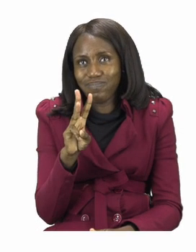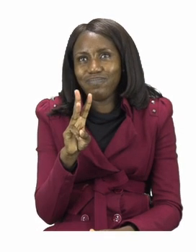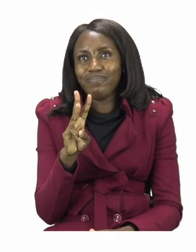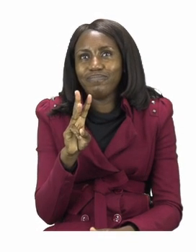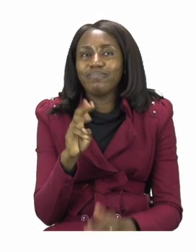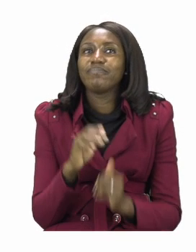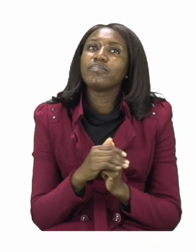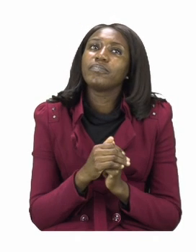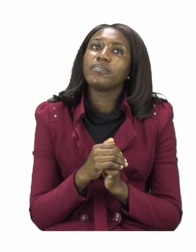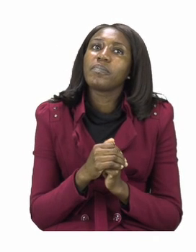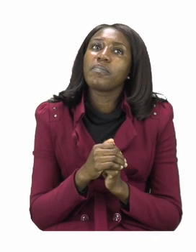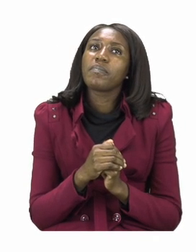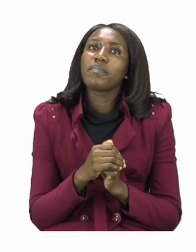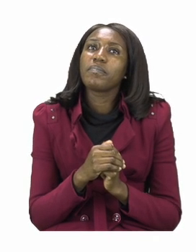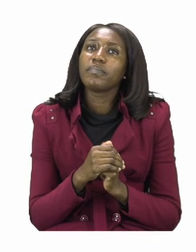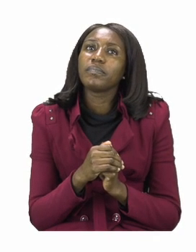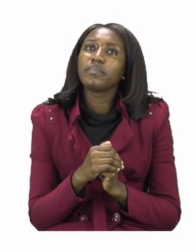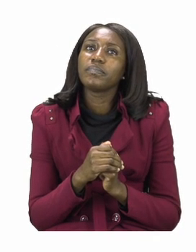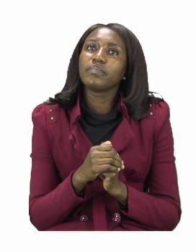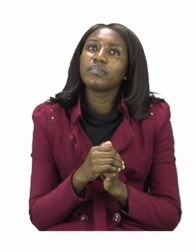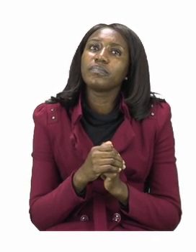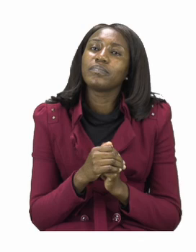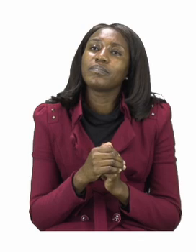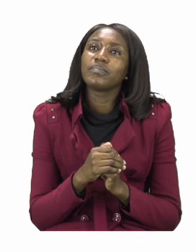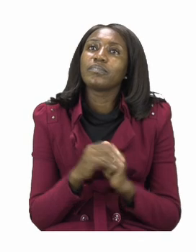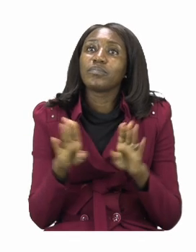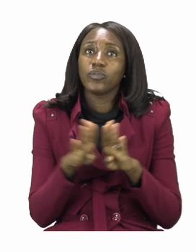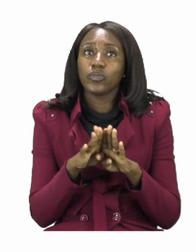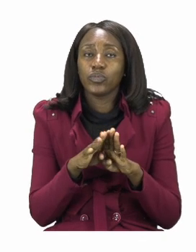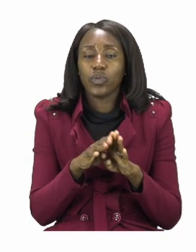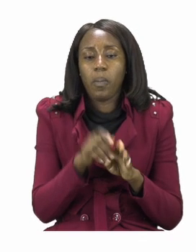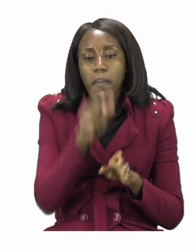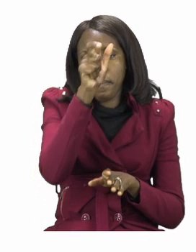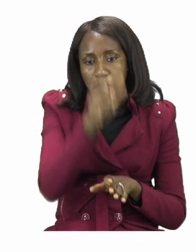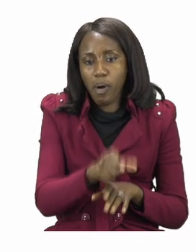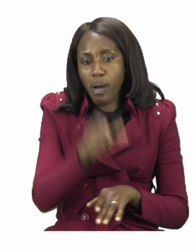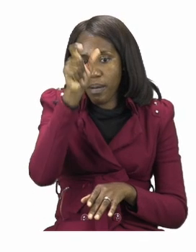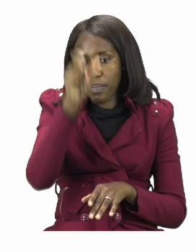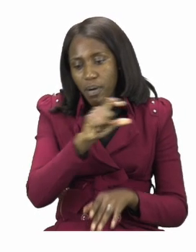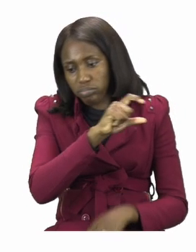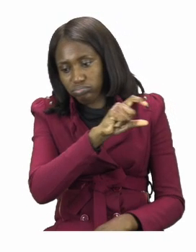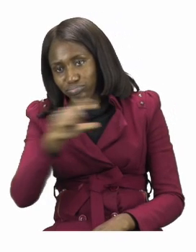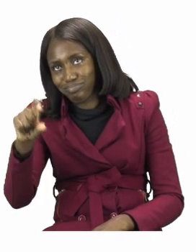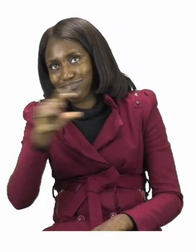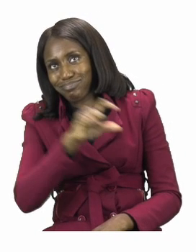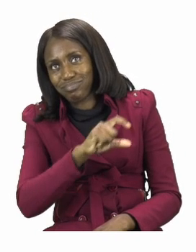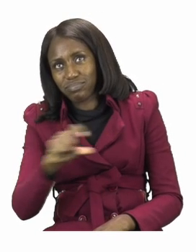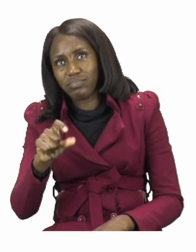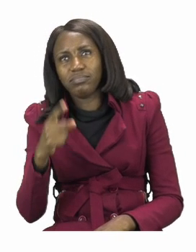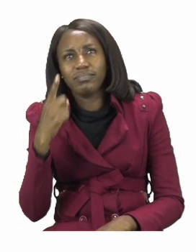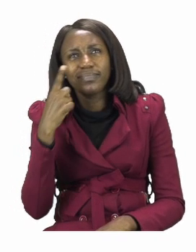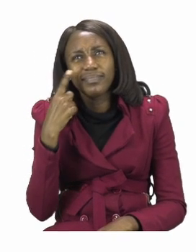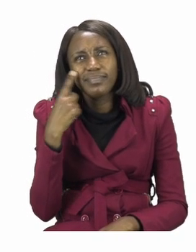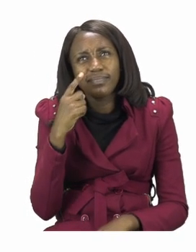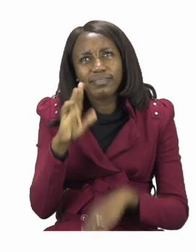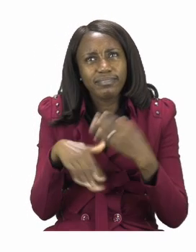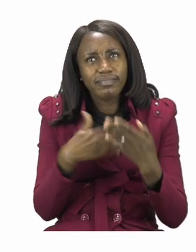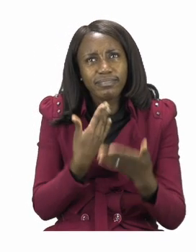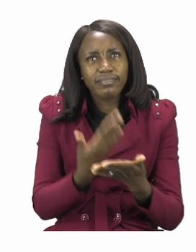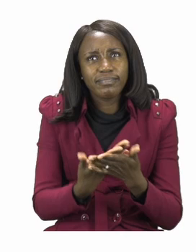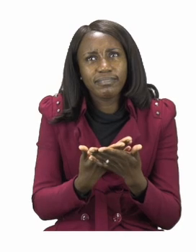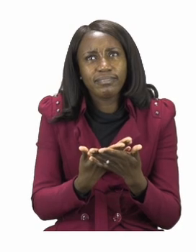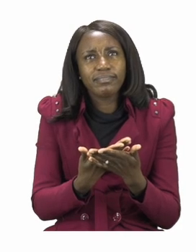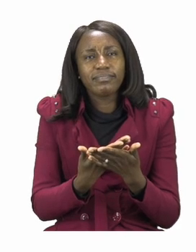page 13, we are going to be doing data handling. Now it's our job to take a look at the bar graph we have